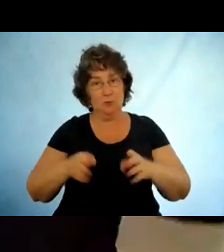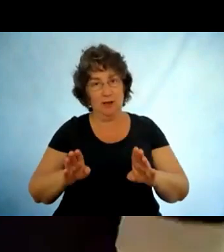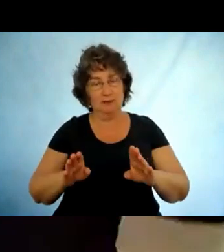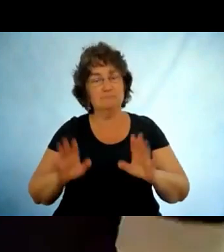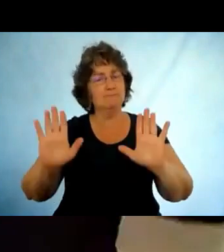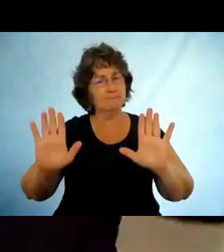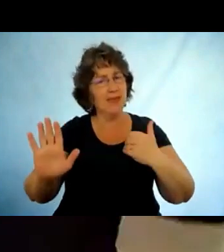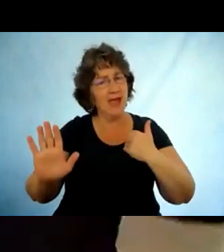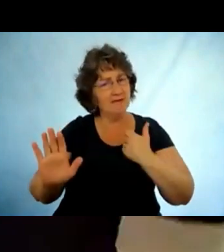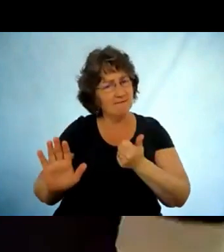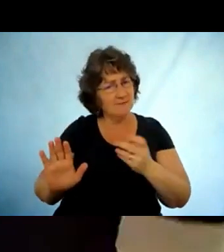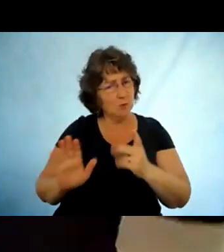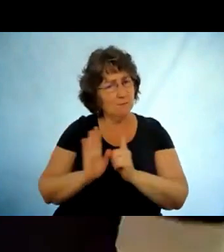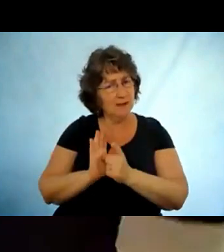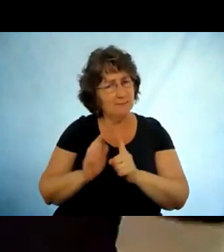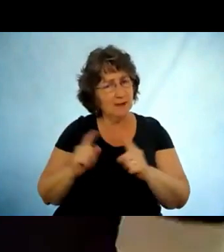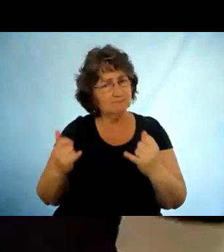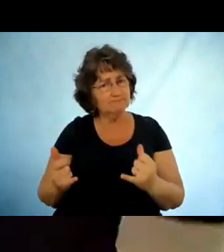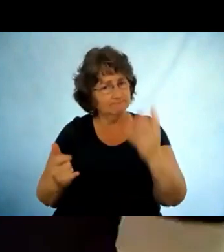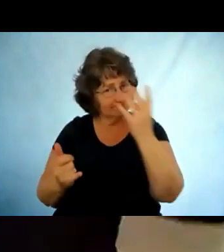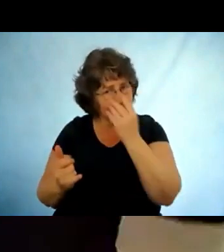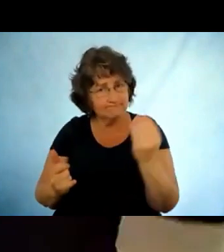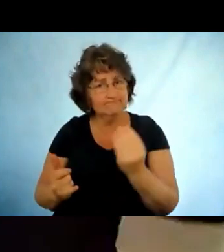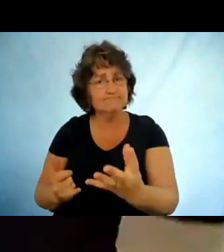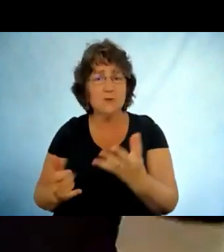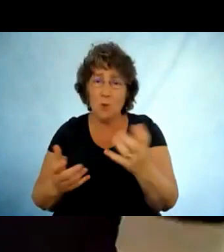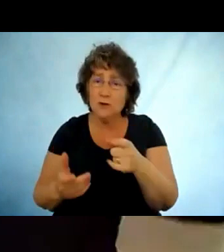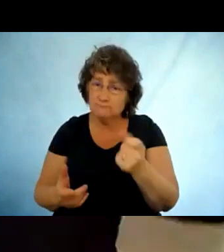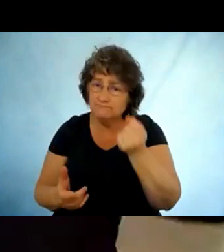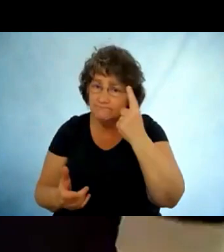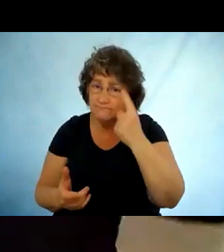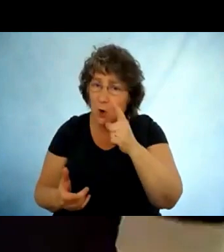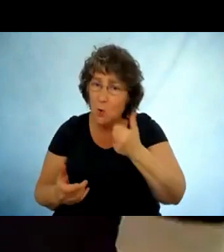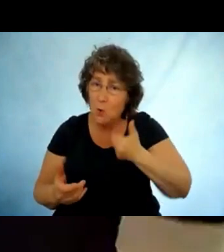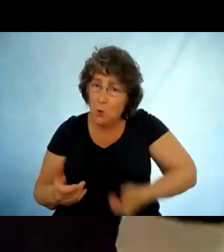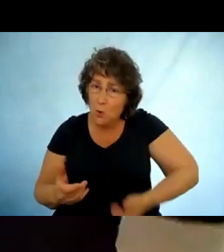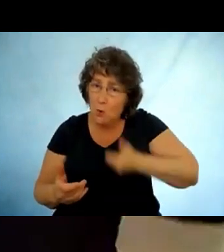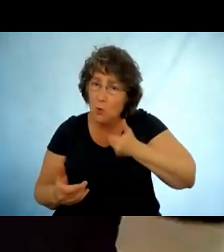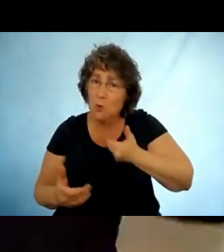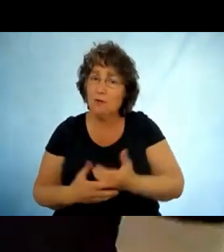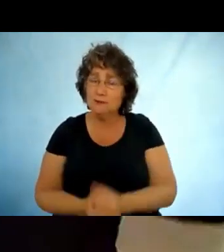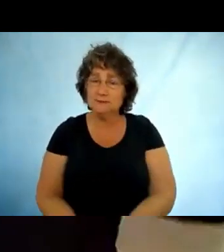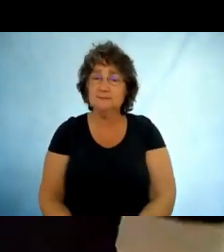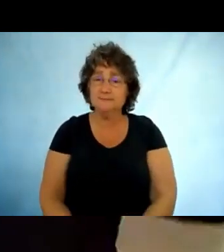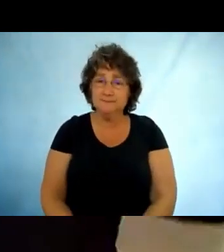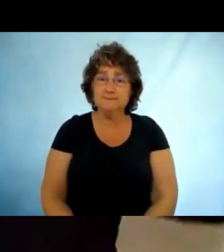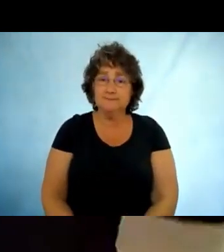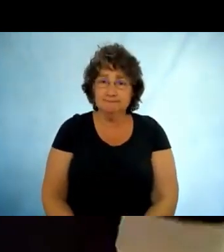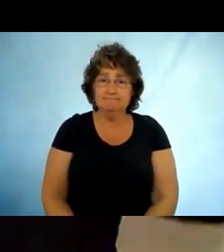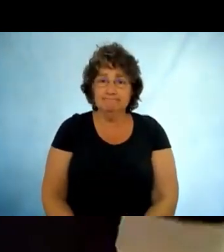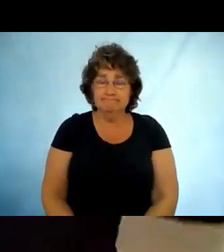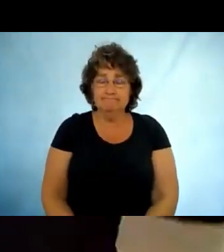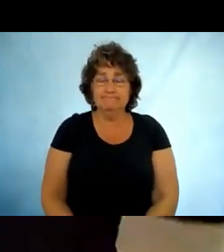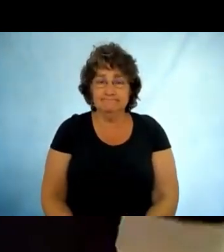I think that it's important for you to understand something about me before I get into any deep thoughts.